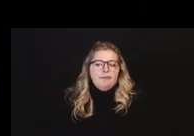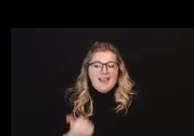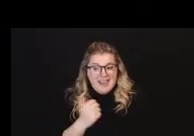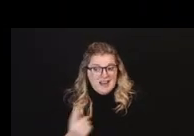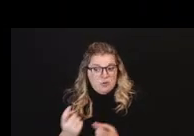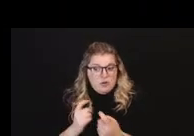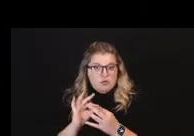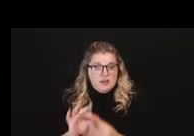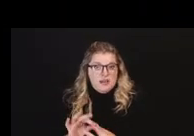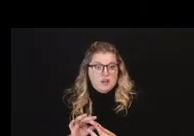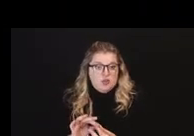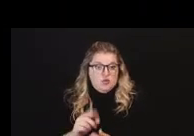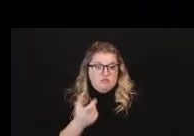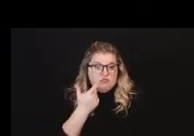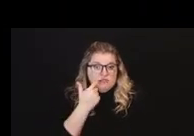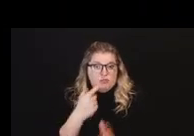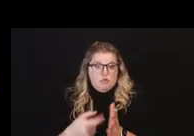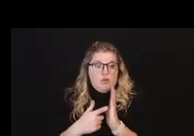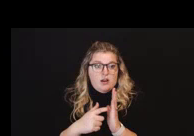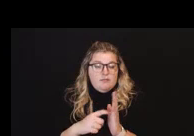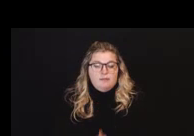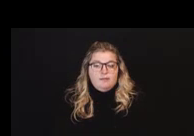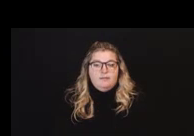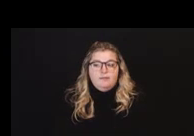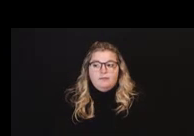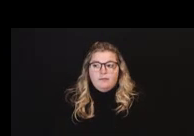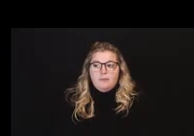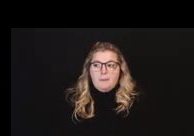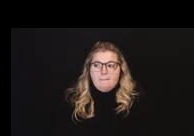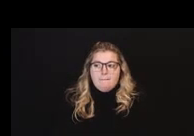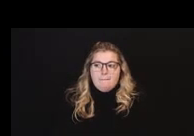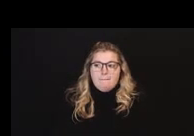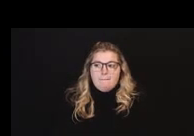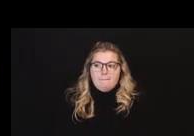that requirement in 2.1?